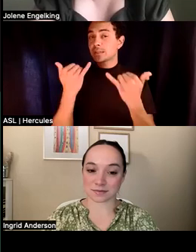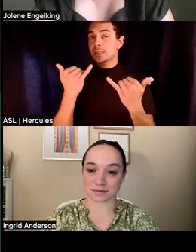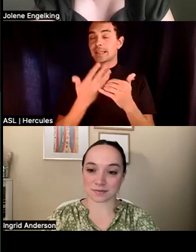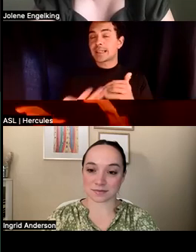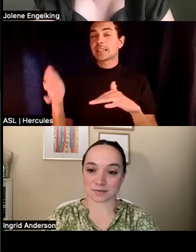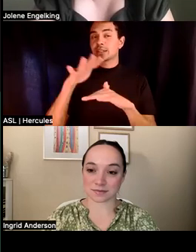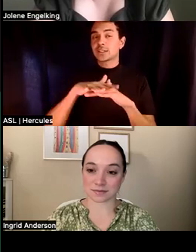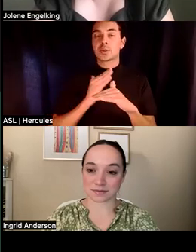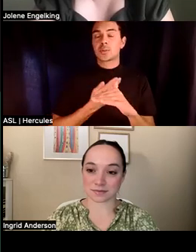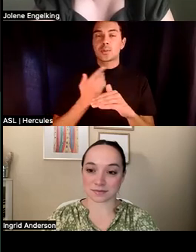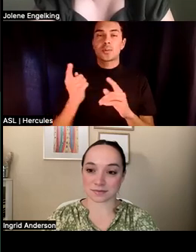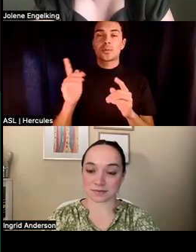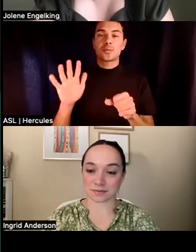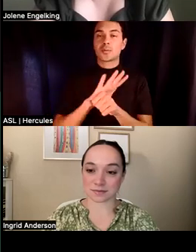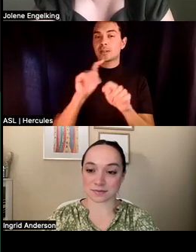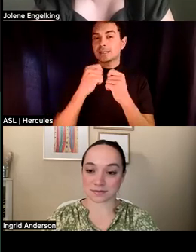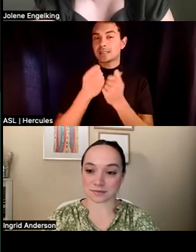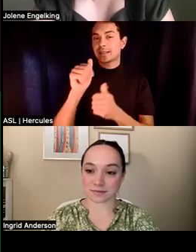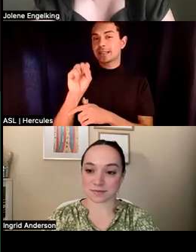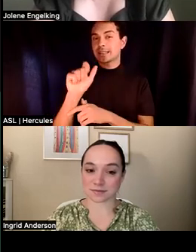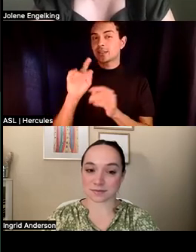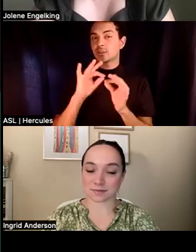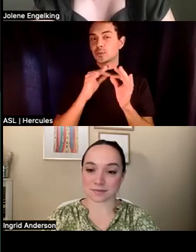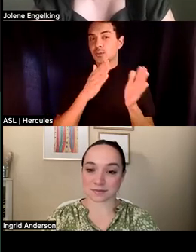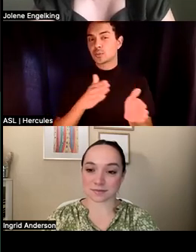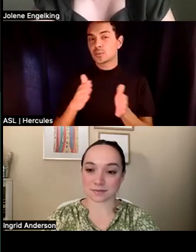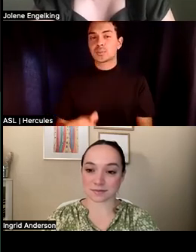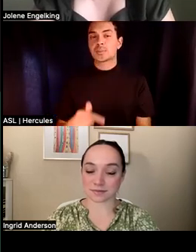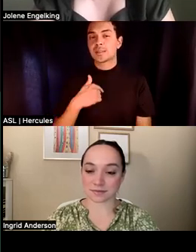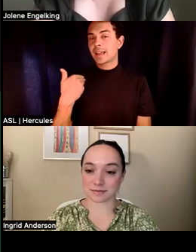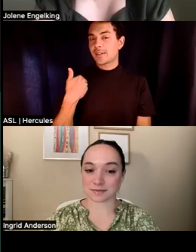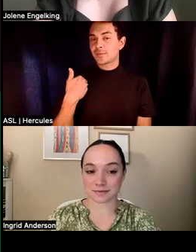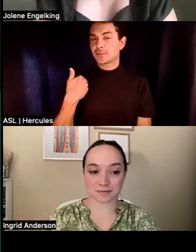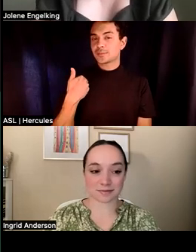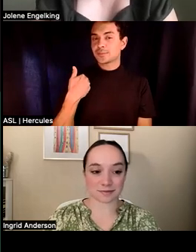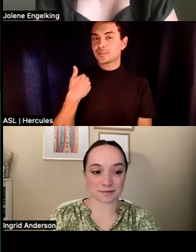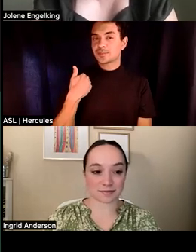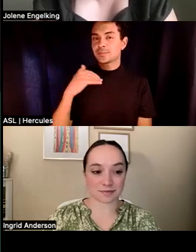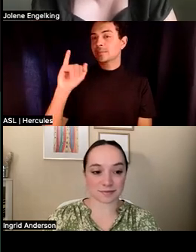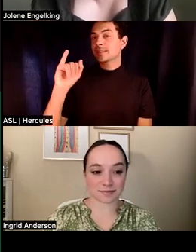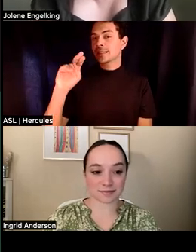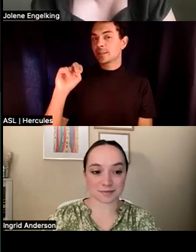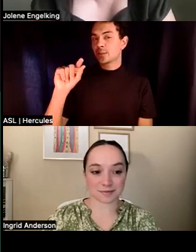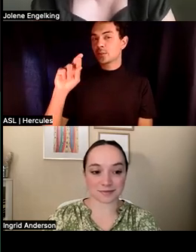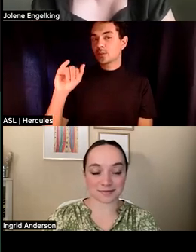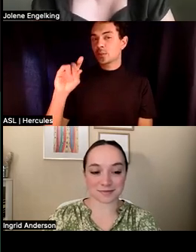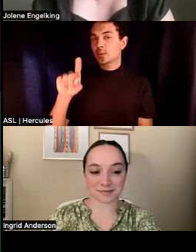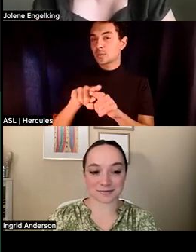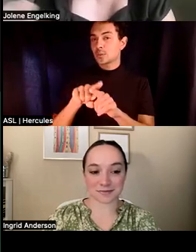to our wonderful team of ASL interpreters, I have my colleague Ingrid with. Would you introduce